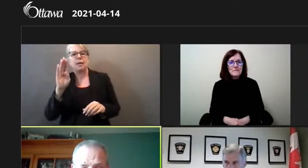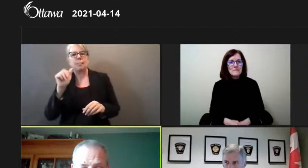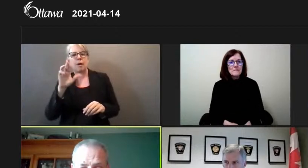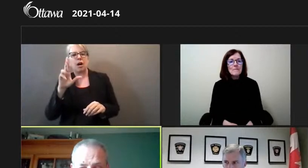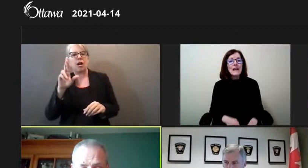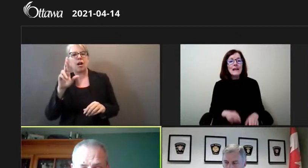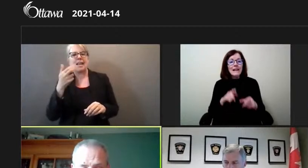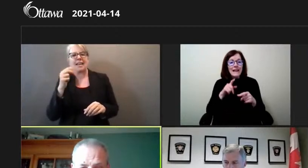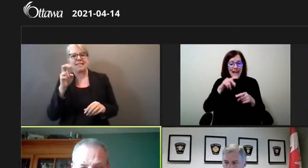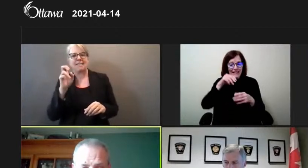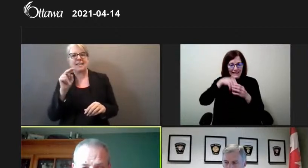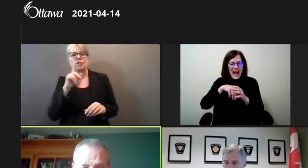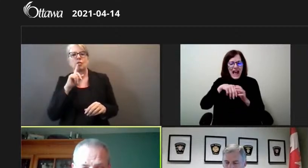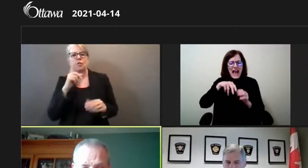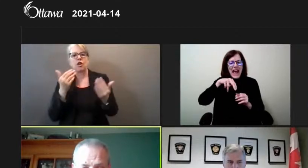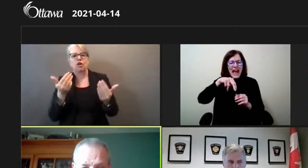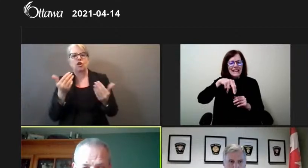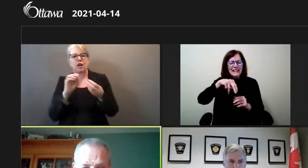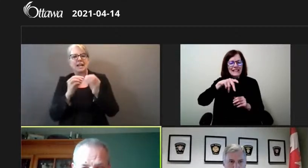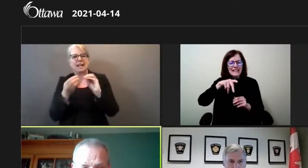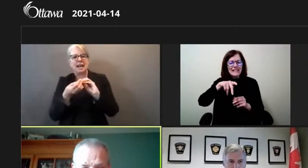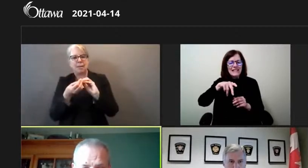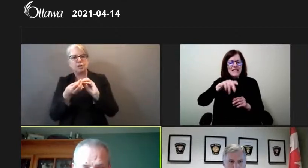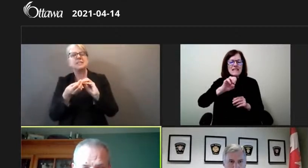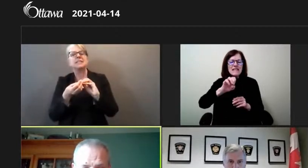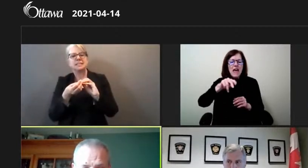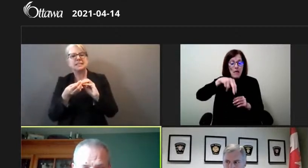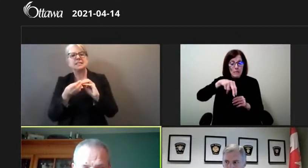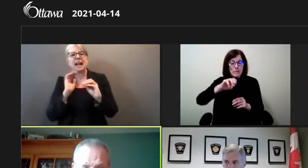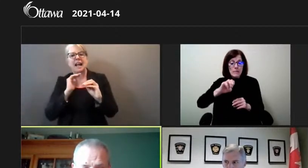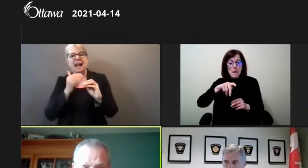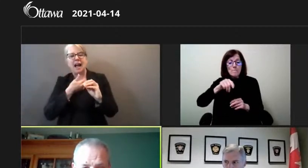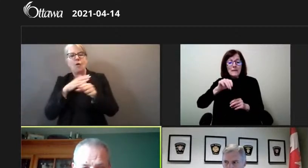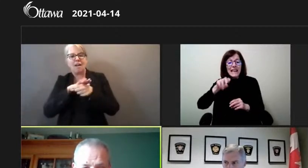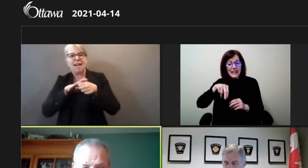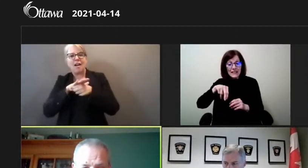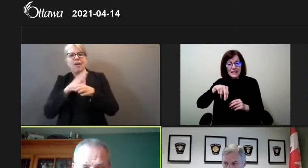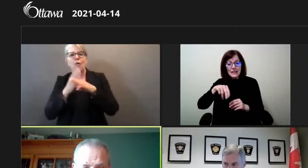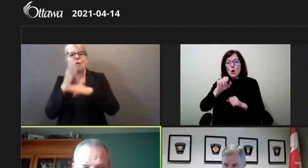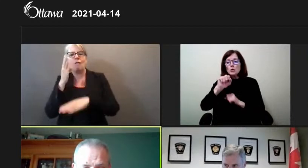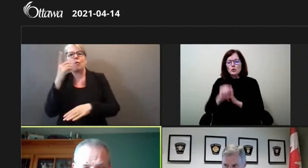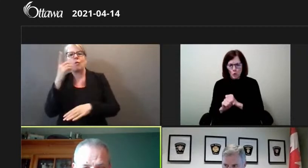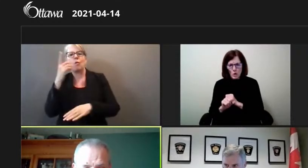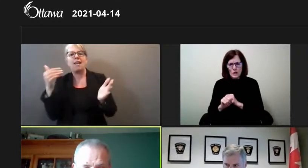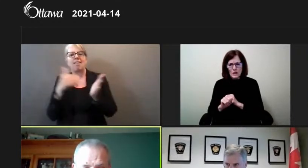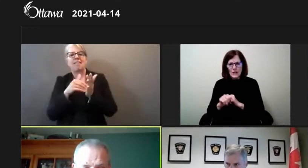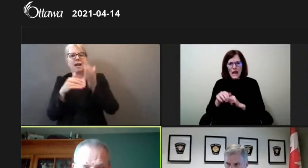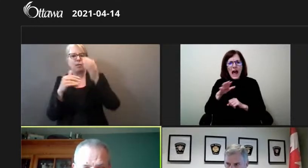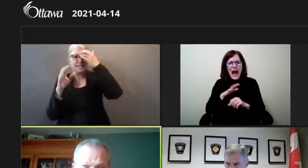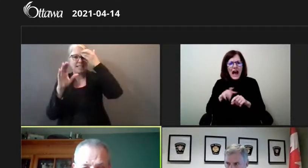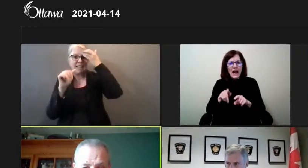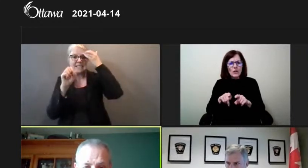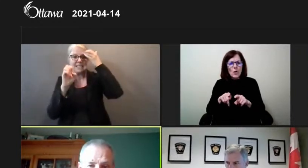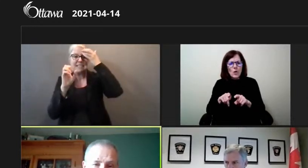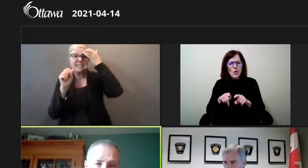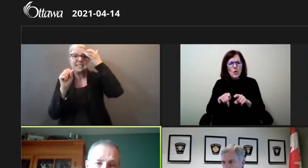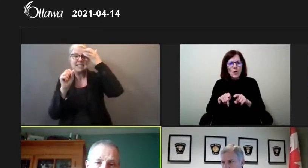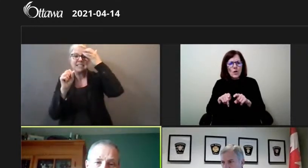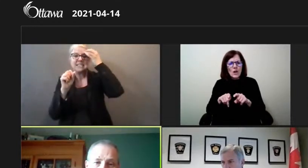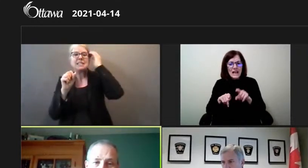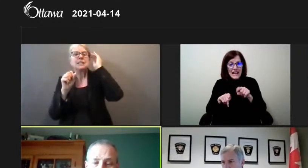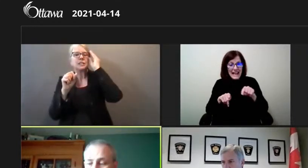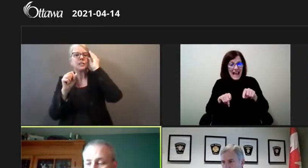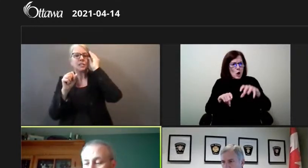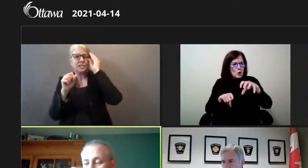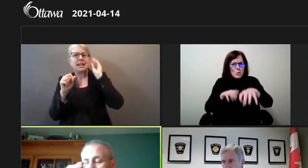most current numbers we have on clusters put our area at over 1,000 cases. That's the cluster number of